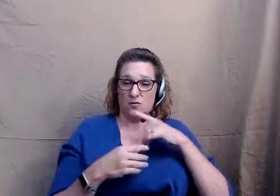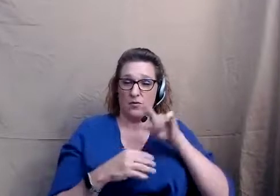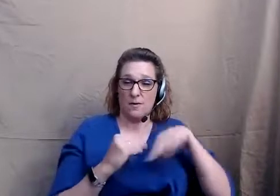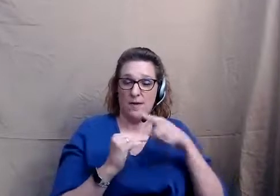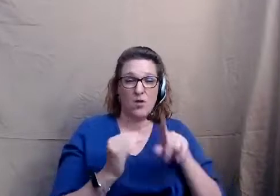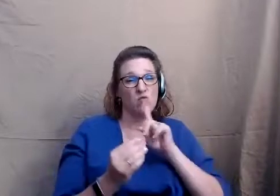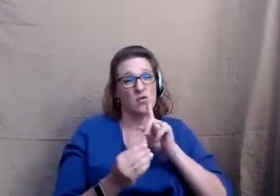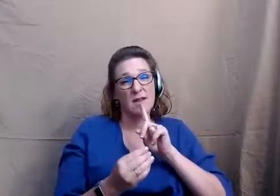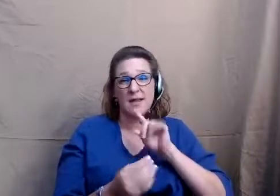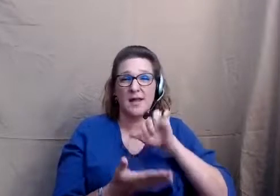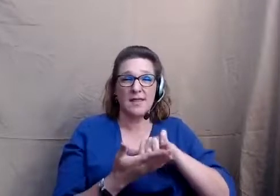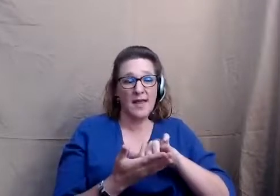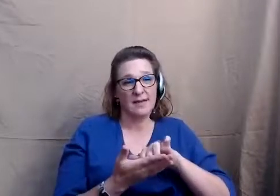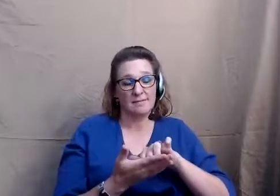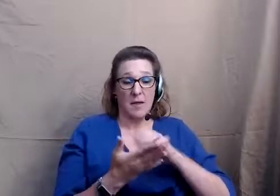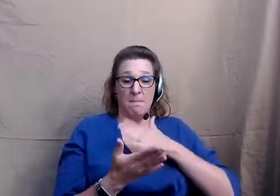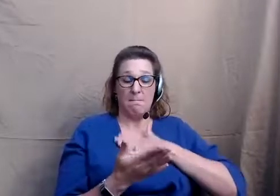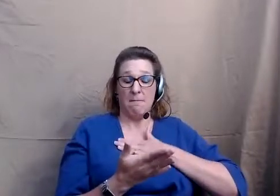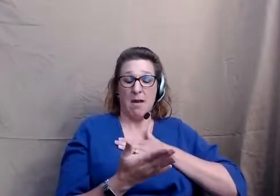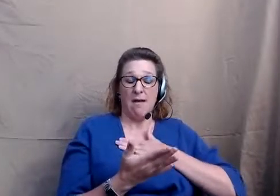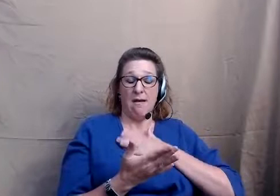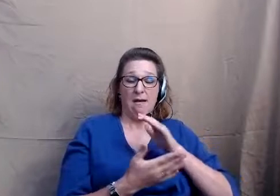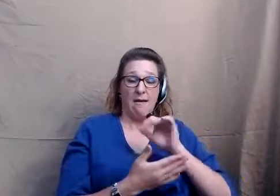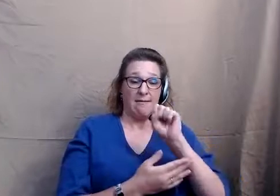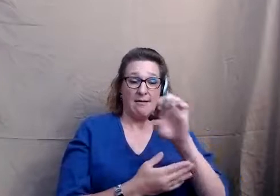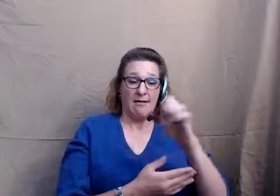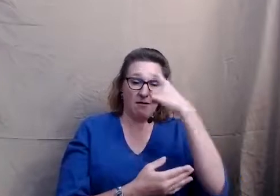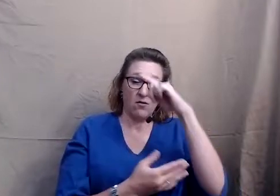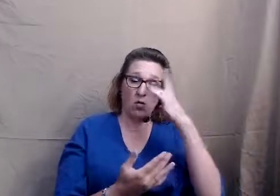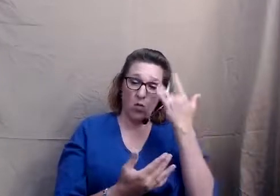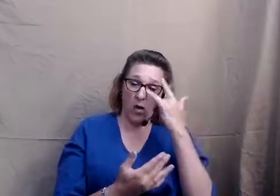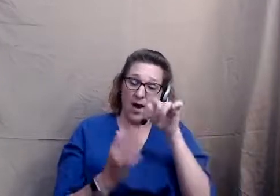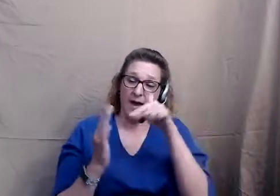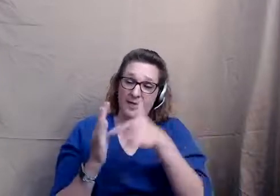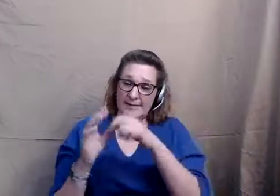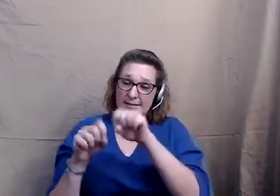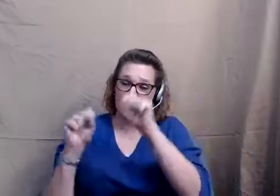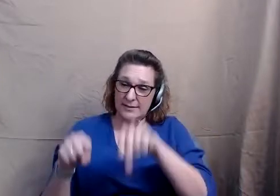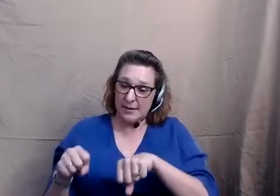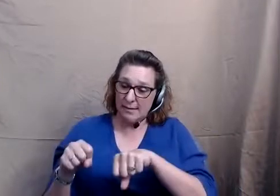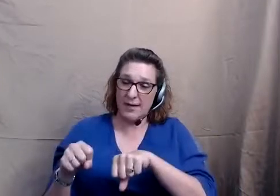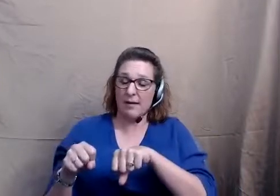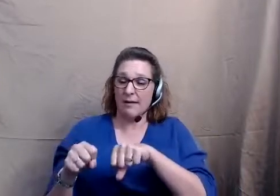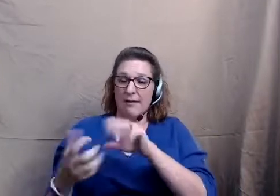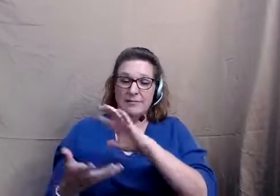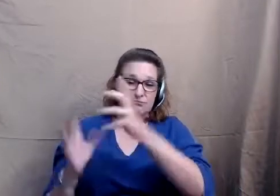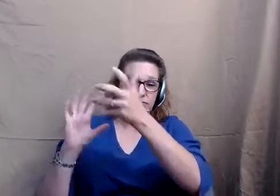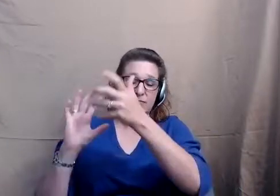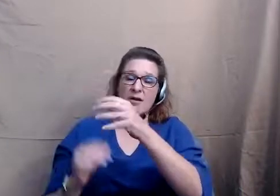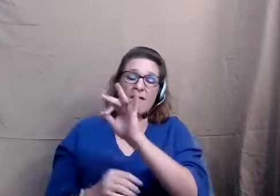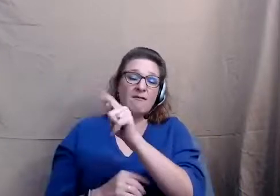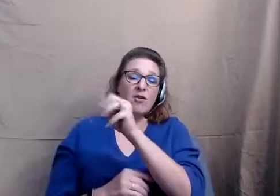really kind of the case I make in my book for why criminalization is flawed policy, why it's so deeply problematic, and why